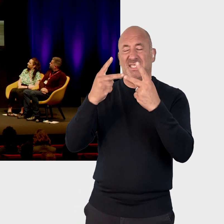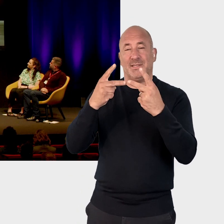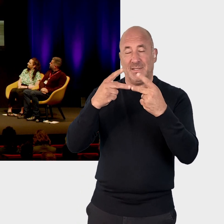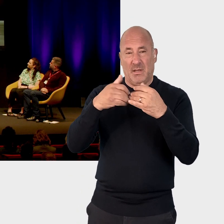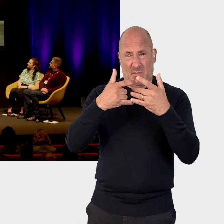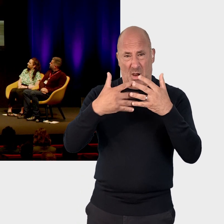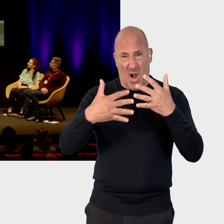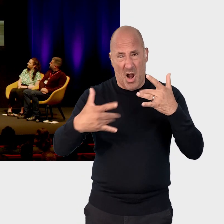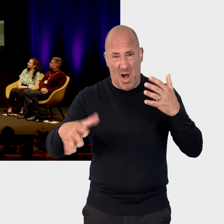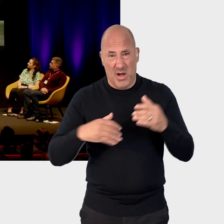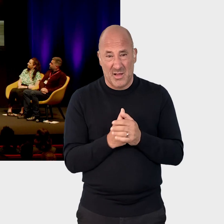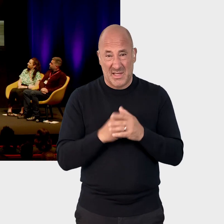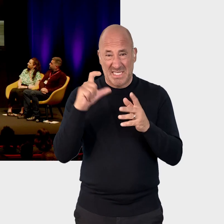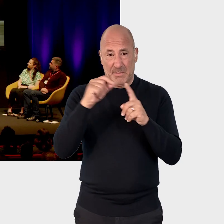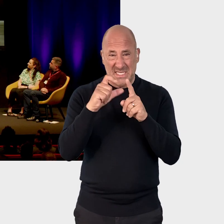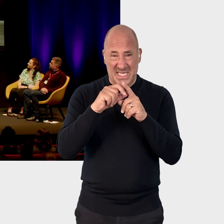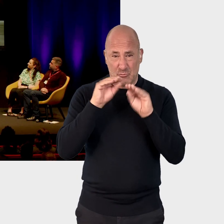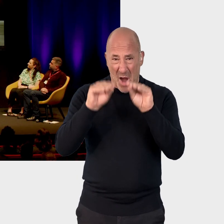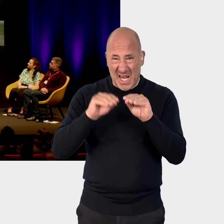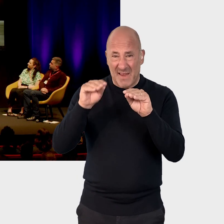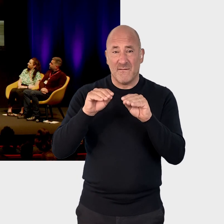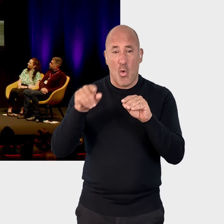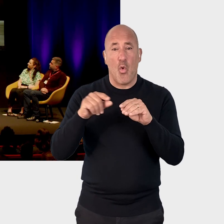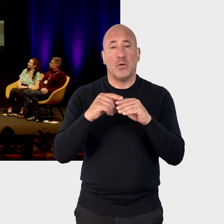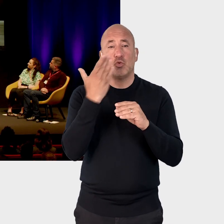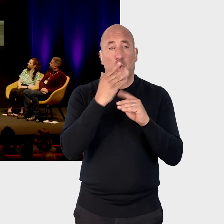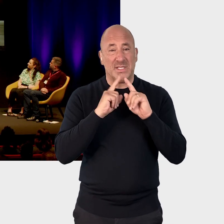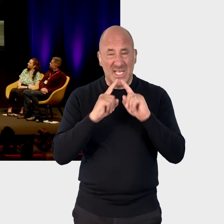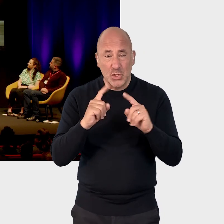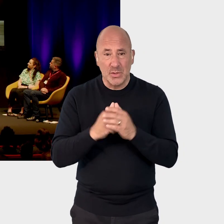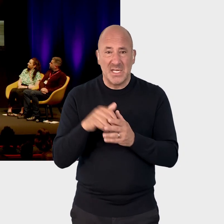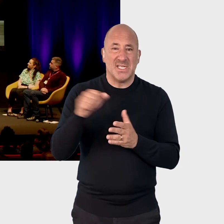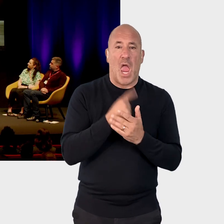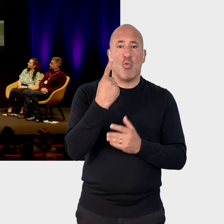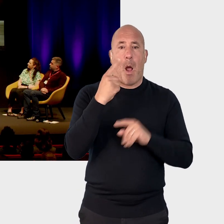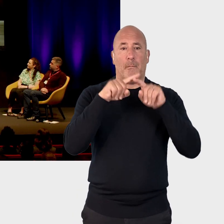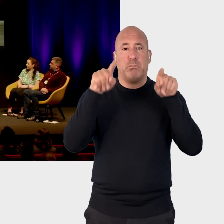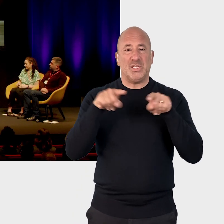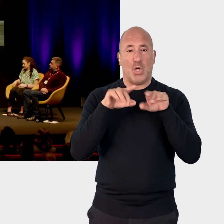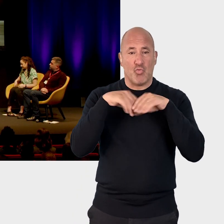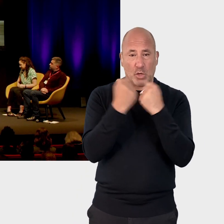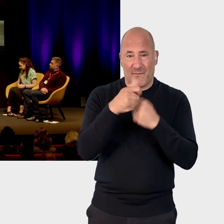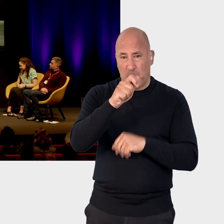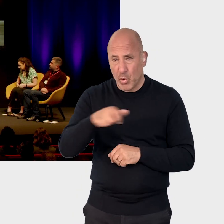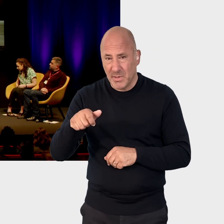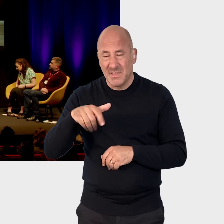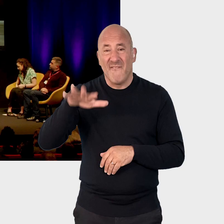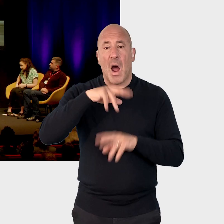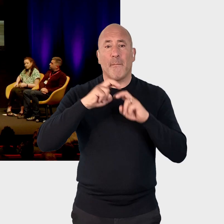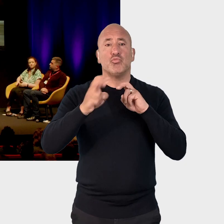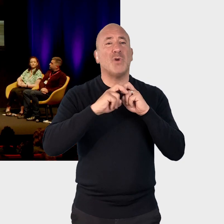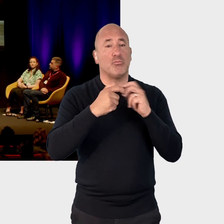the Art Road Trips mobile art studio grew into so much more. CPD training for Atlas Primary School